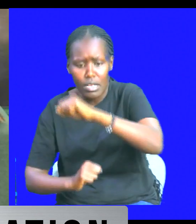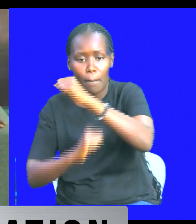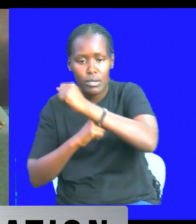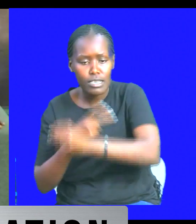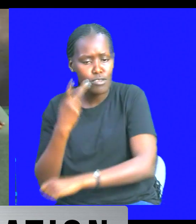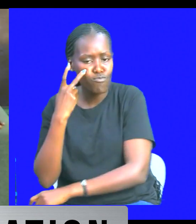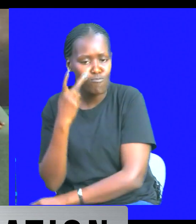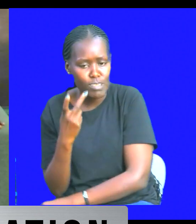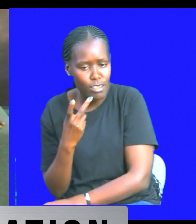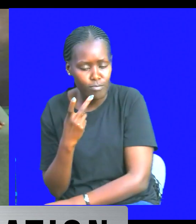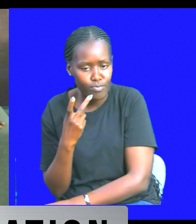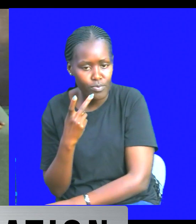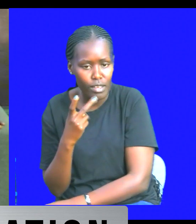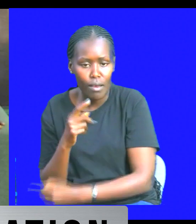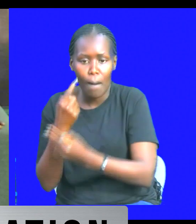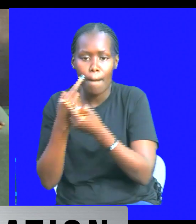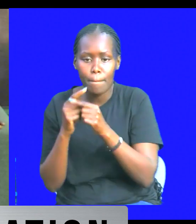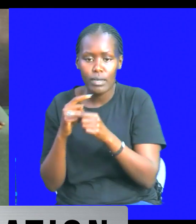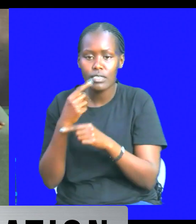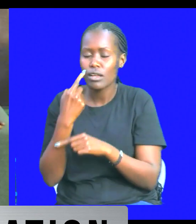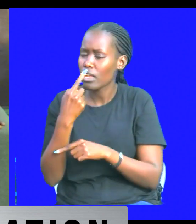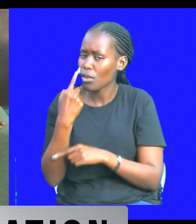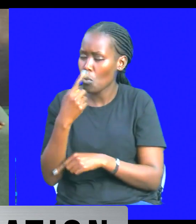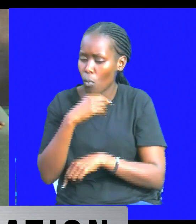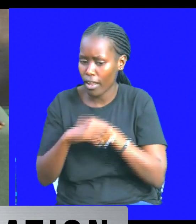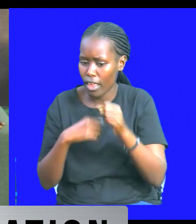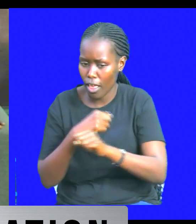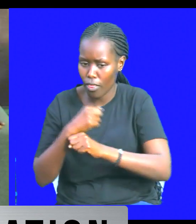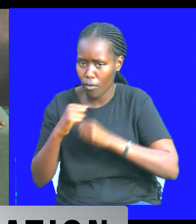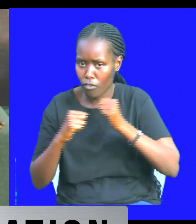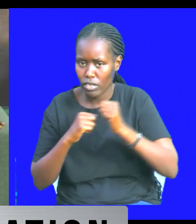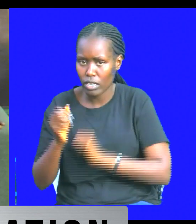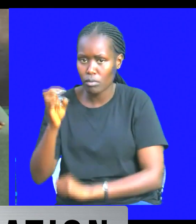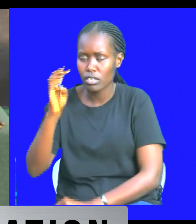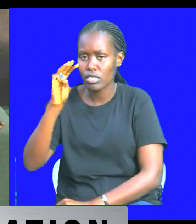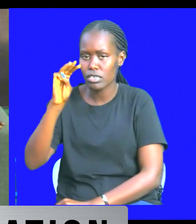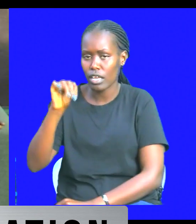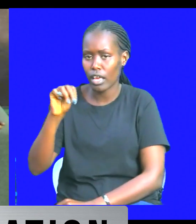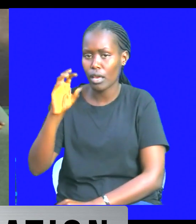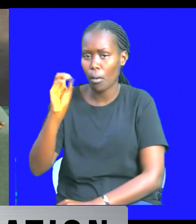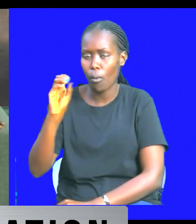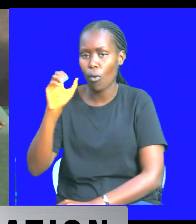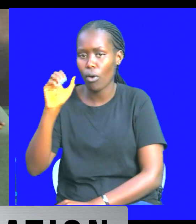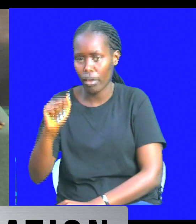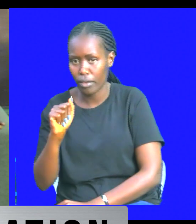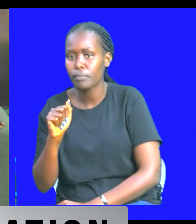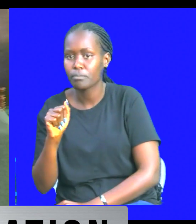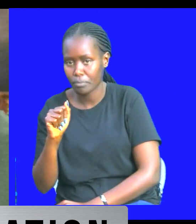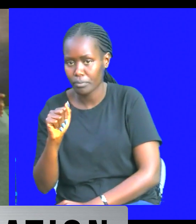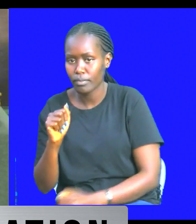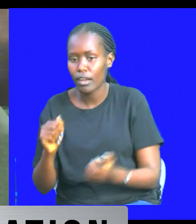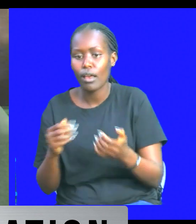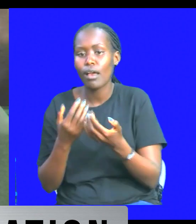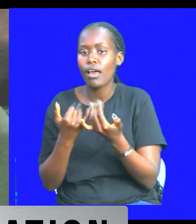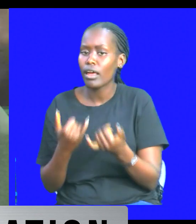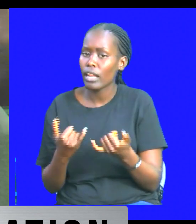stuff. But within a year, they were fighting about the MOU. So there was push and pull within this year. By now,